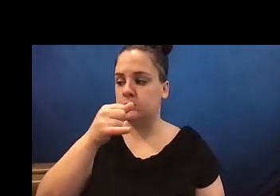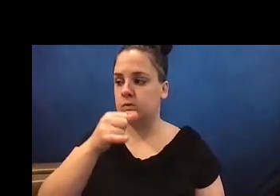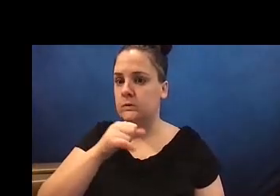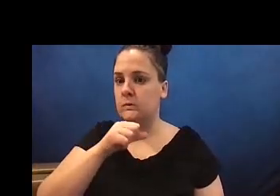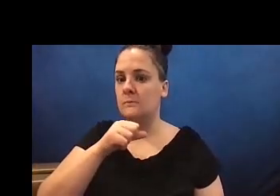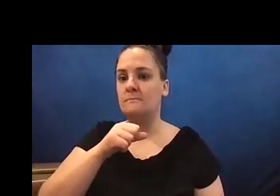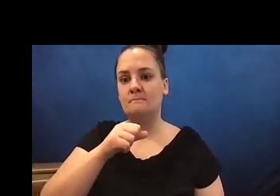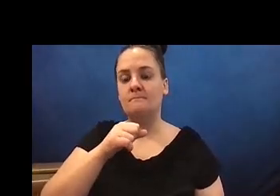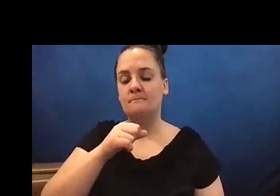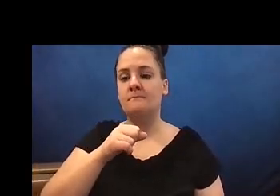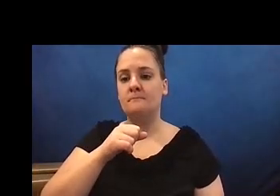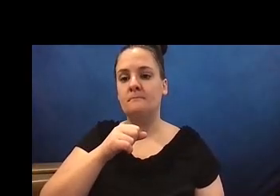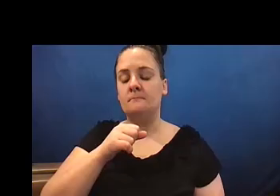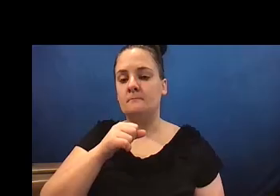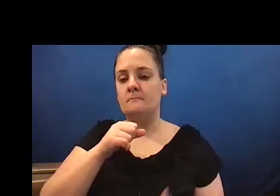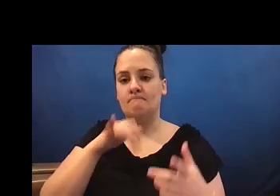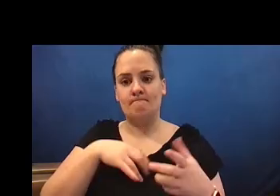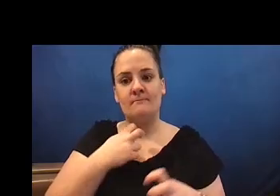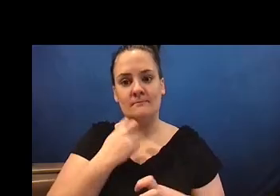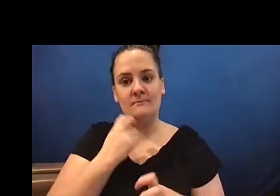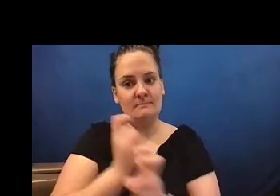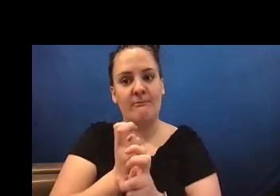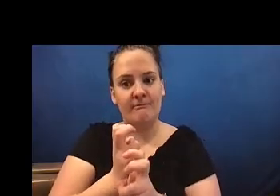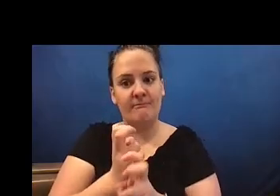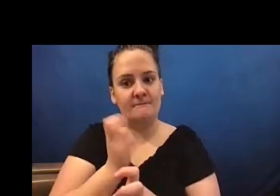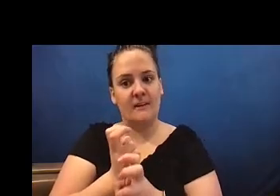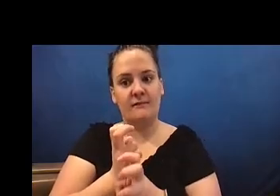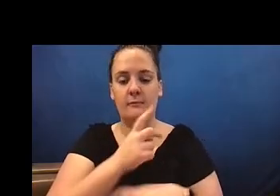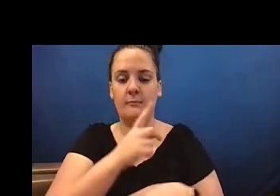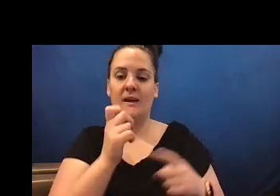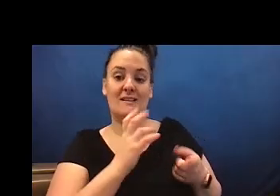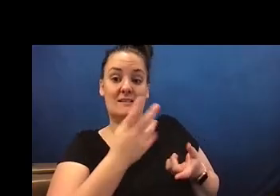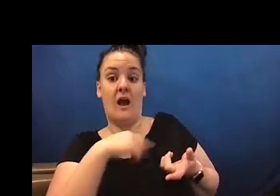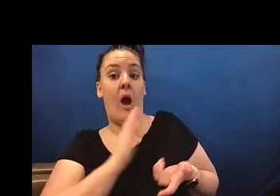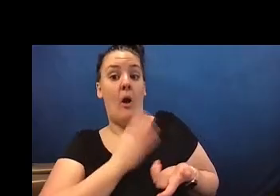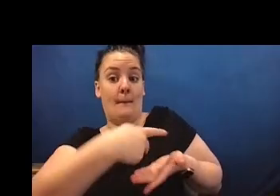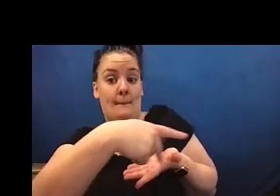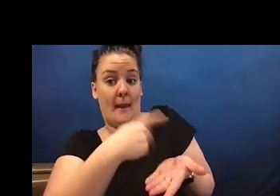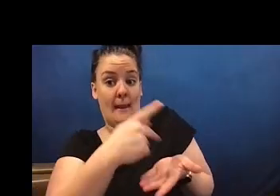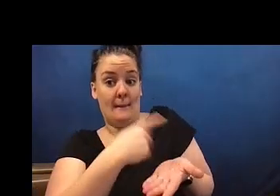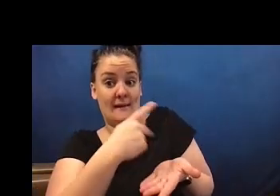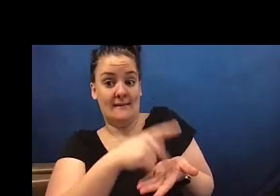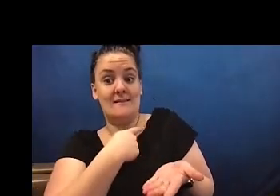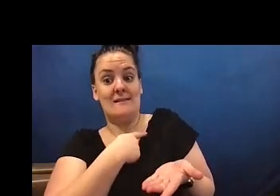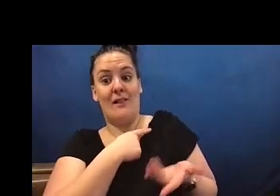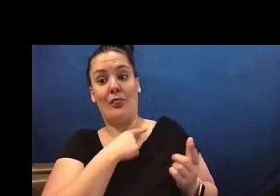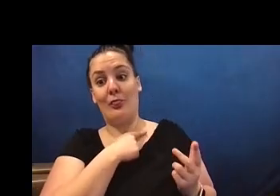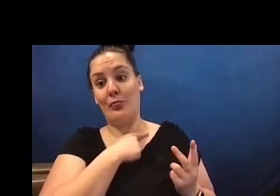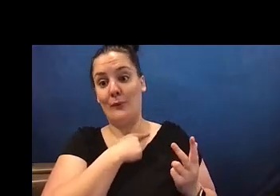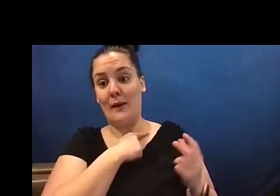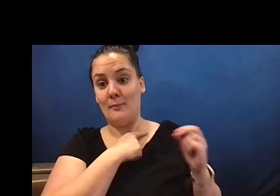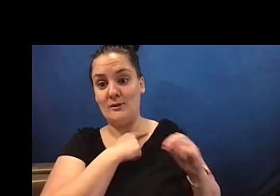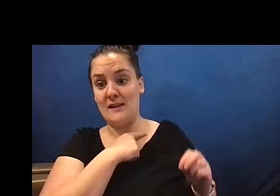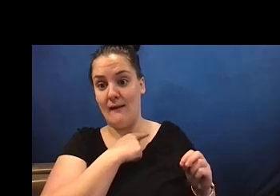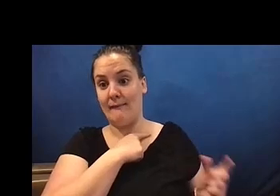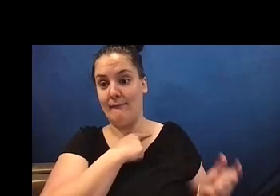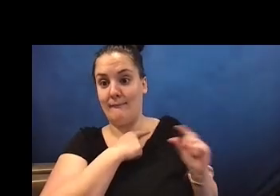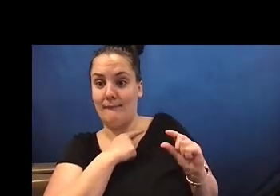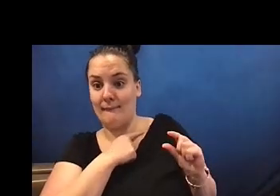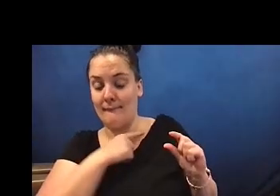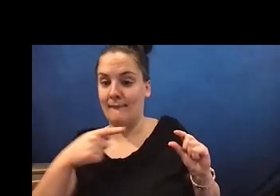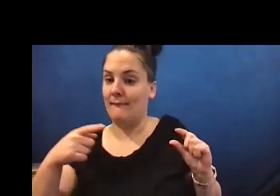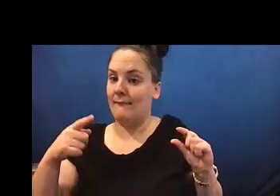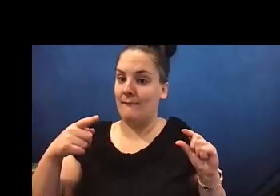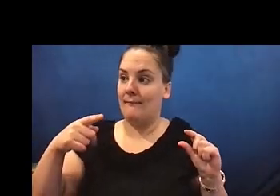when your payments go up maybe 3%. So one of the things that we learned out of COVID, and we learned a lot, and I think we all got a lot